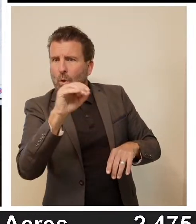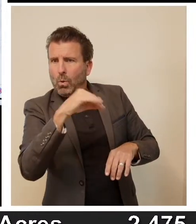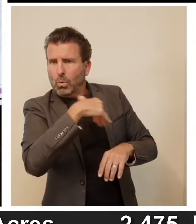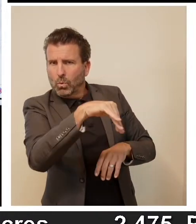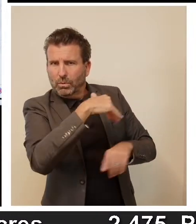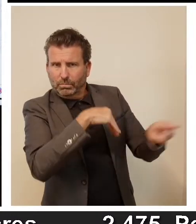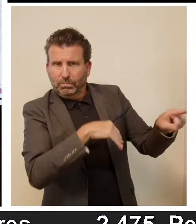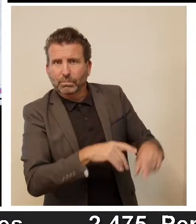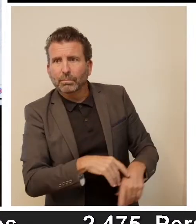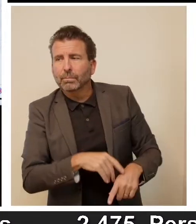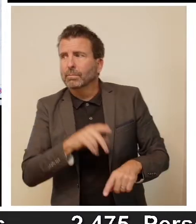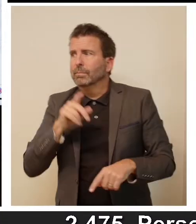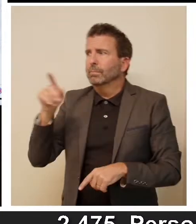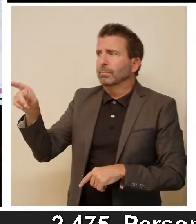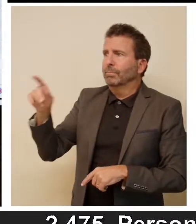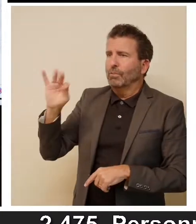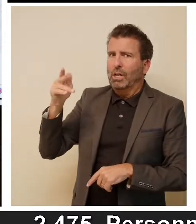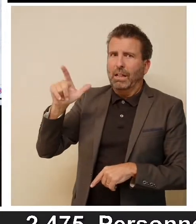process.